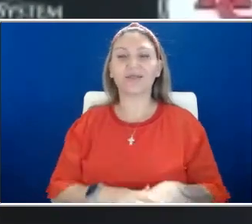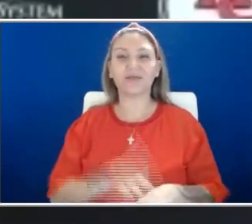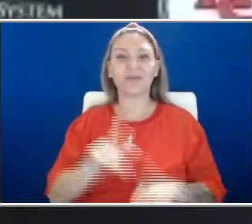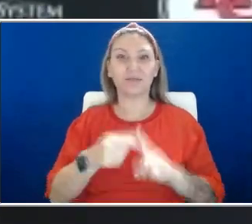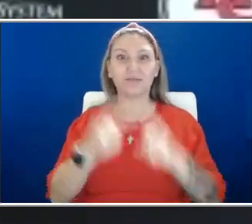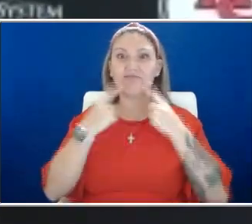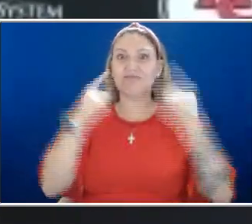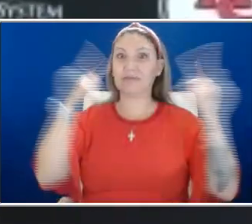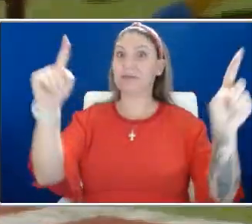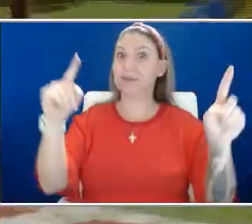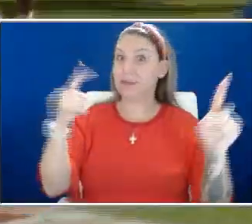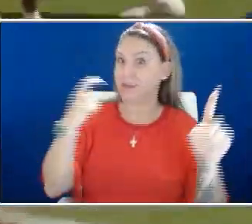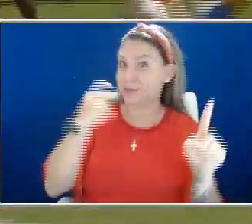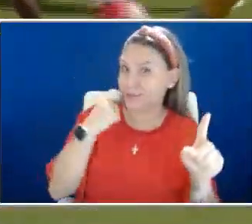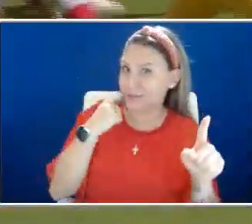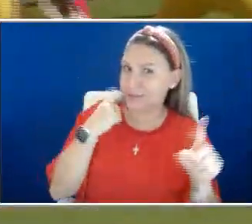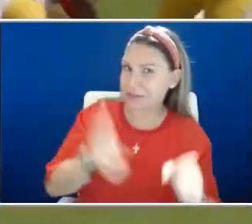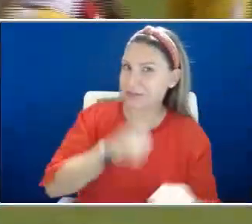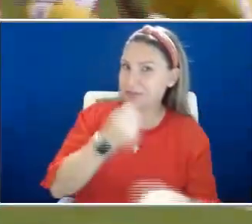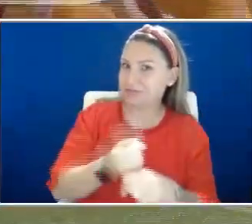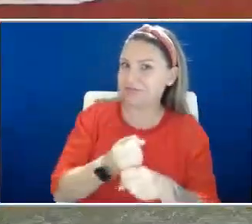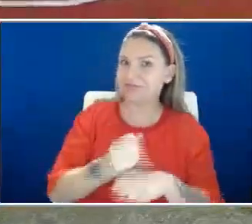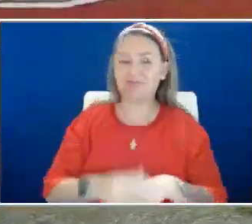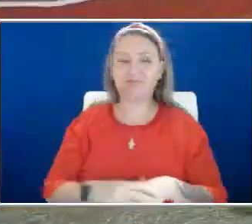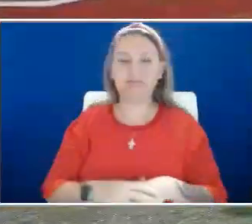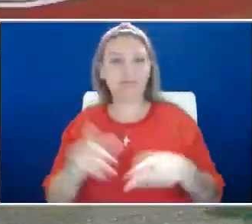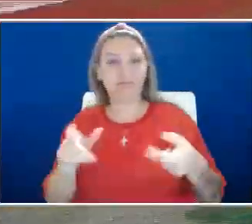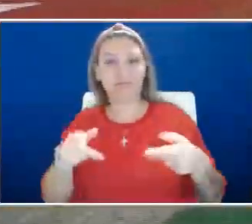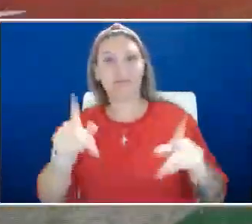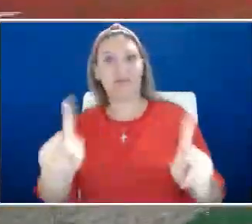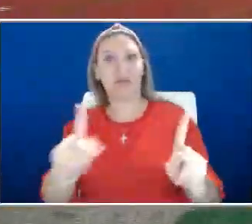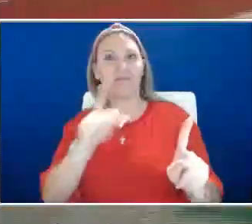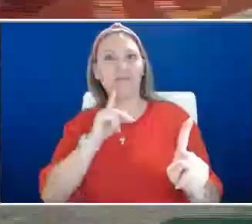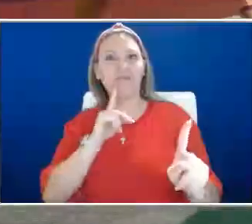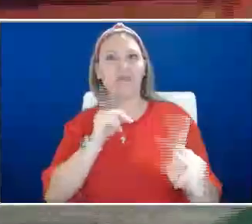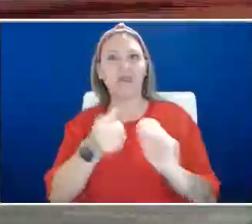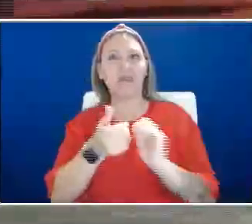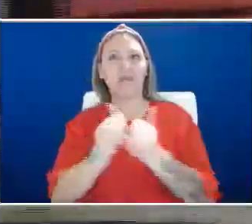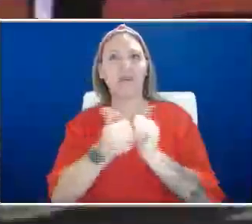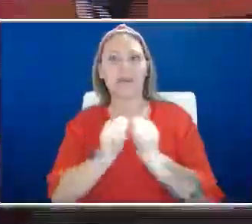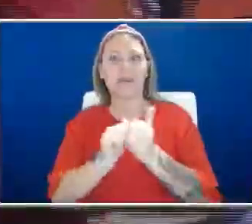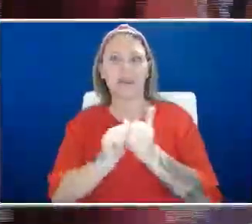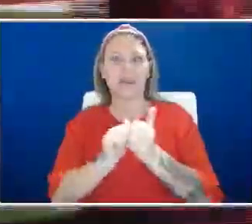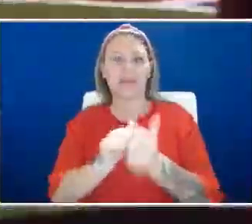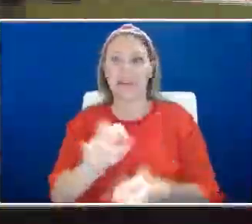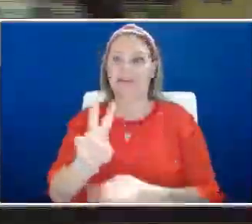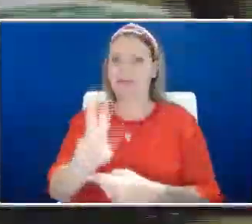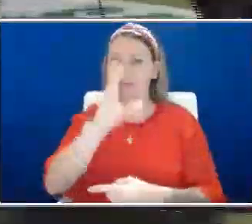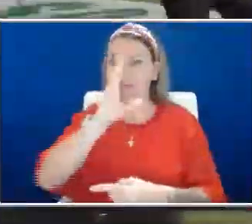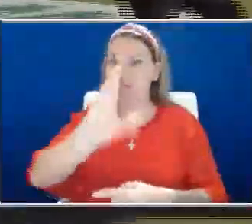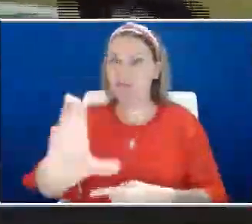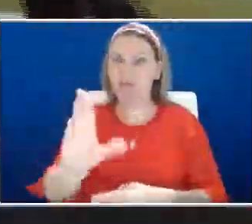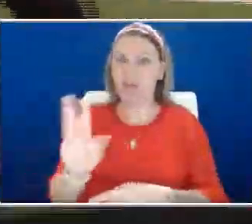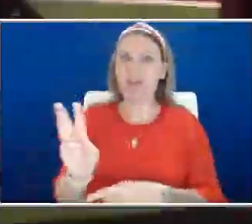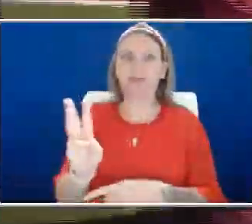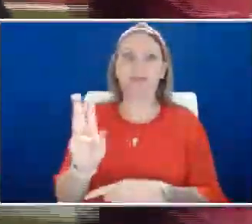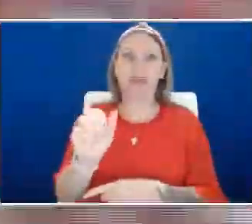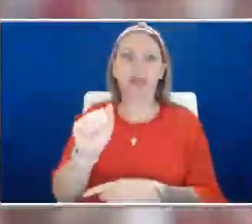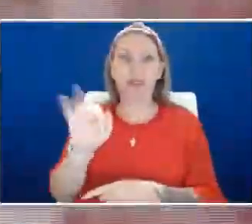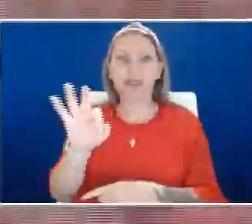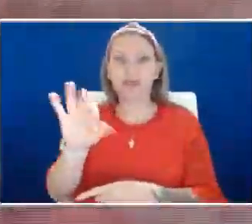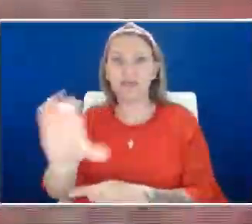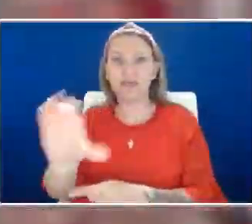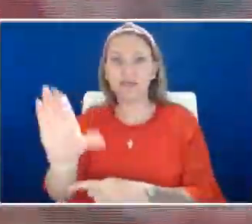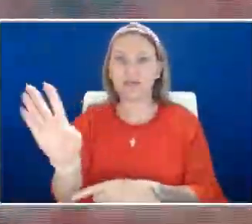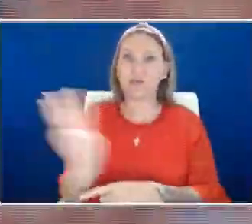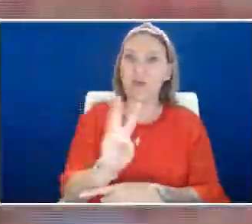had most recently, the opportunity to compete for a 7th straight AFC West championship, the opportunity to potentially host a 5th